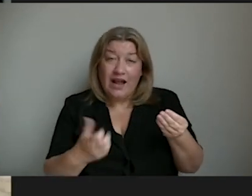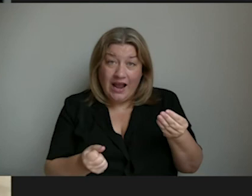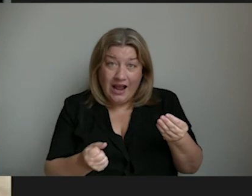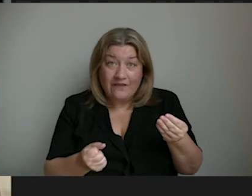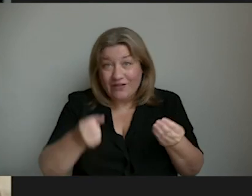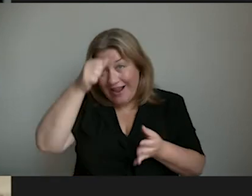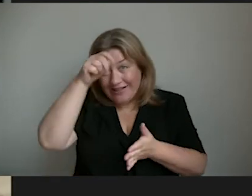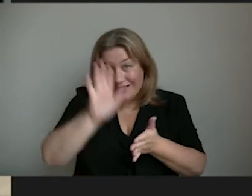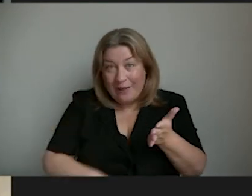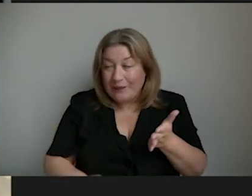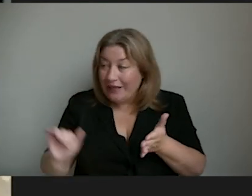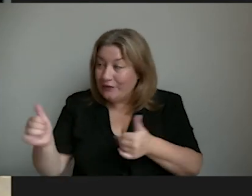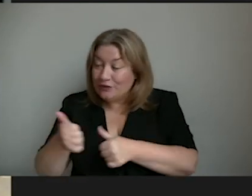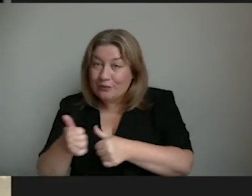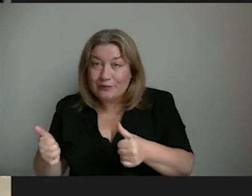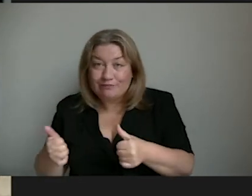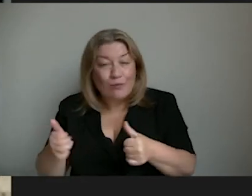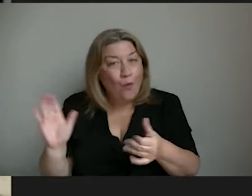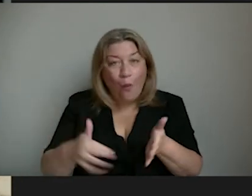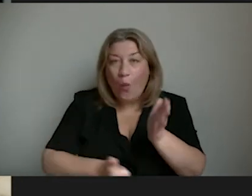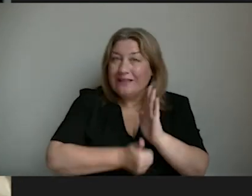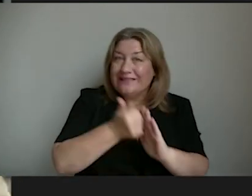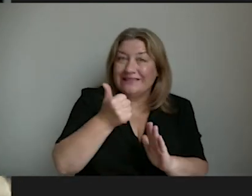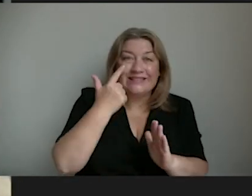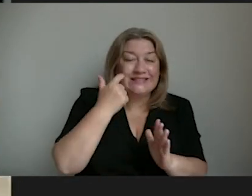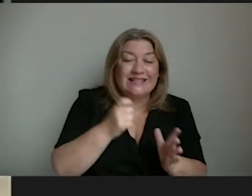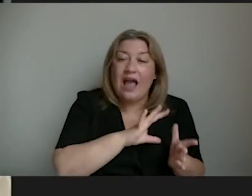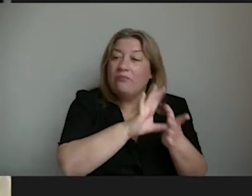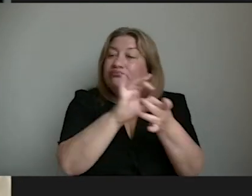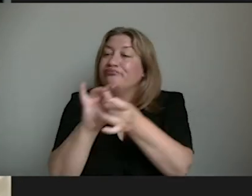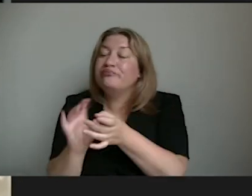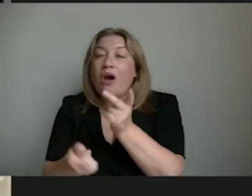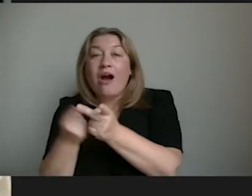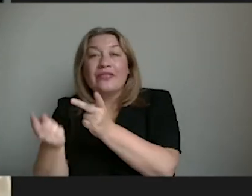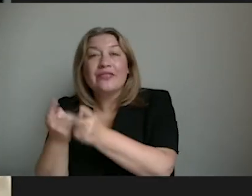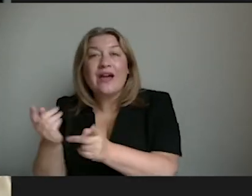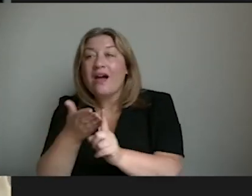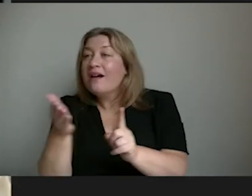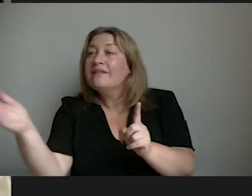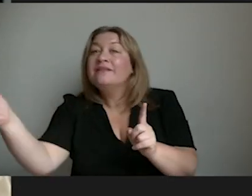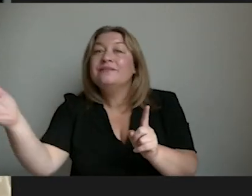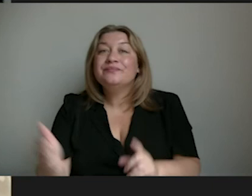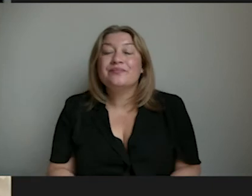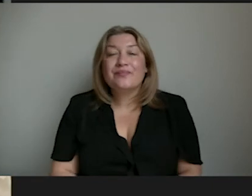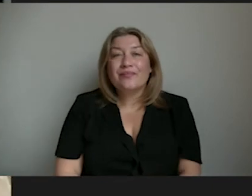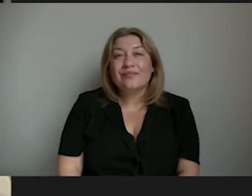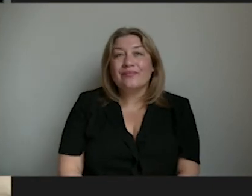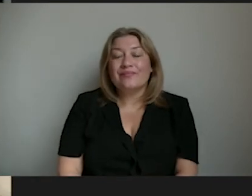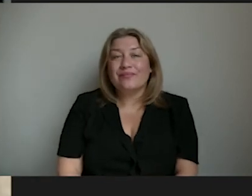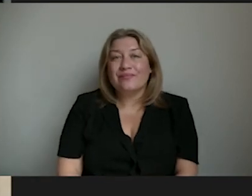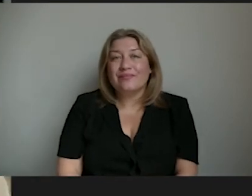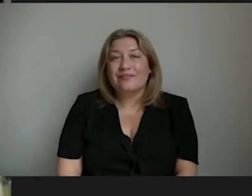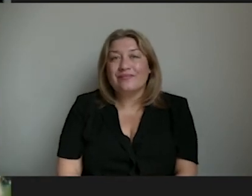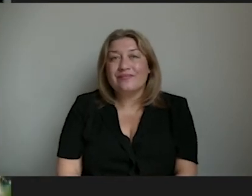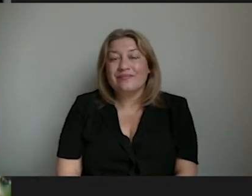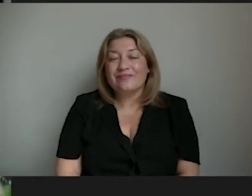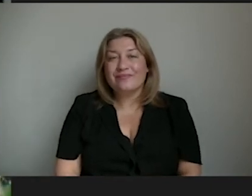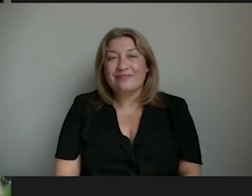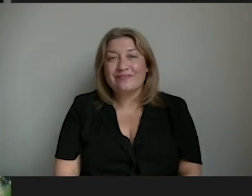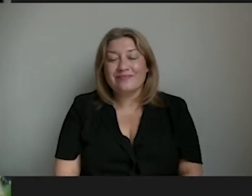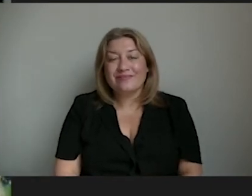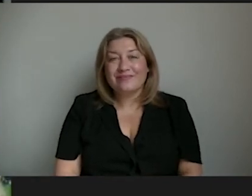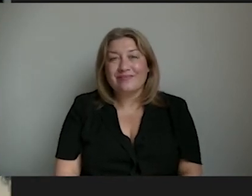I've got this experience with this employer, and they're all transferable skills. So it's certainly a great way to kind of get your foot in the door